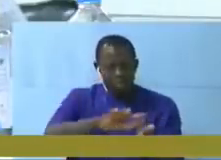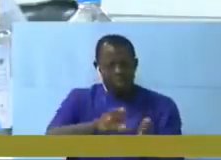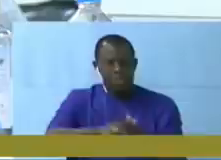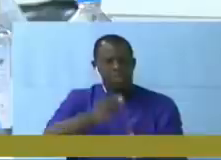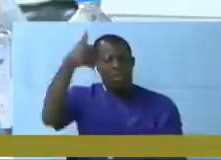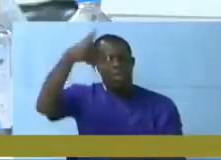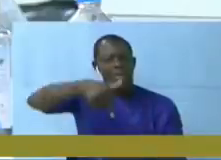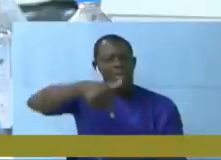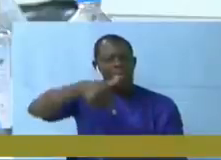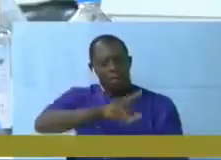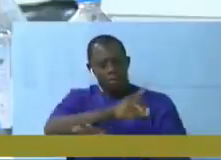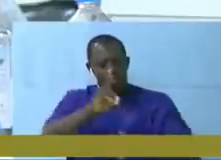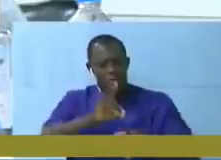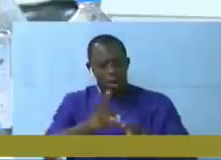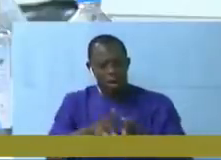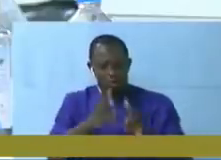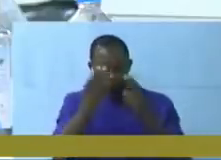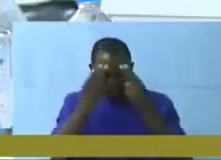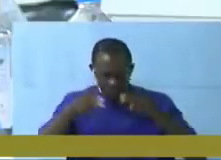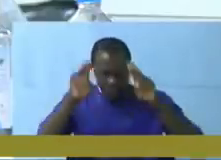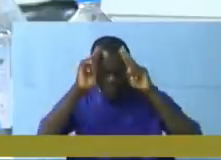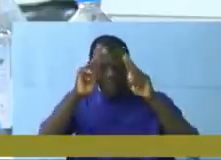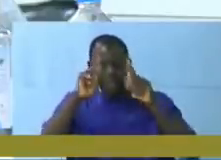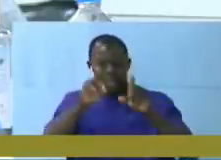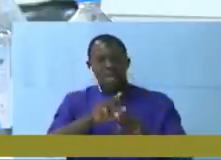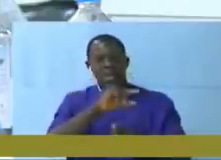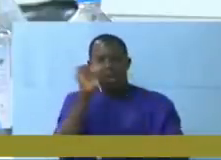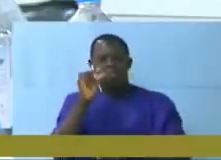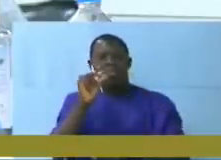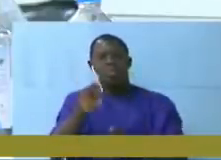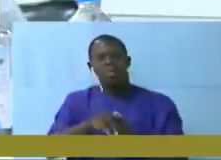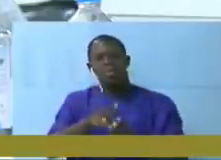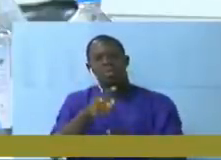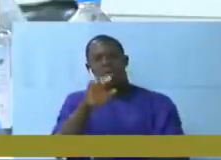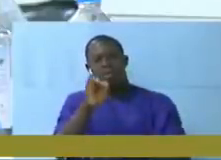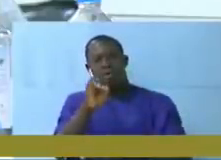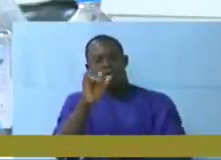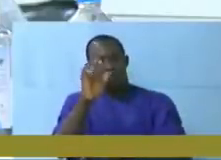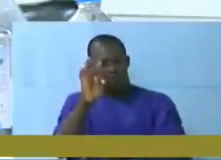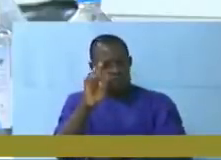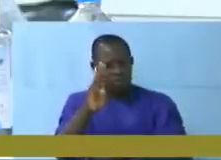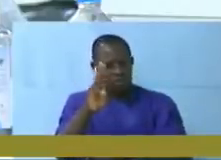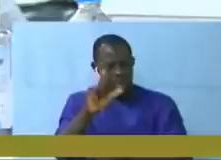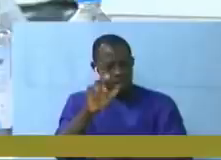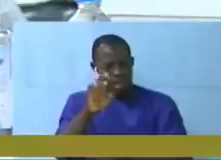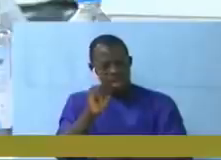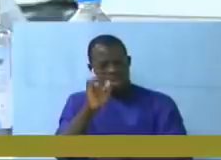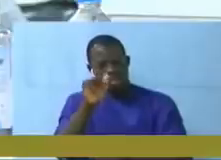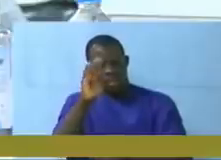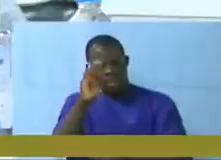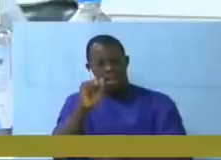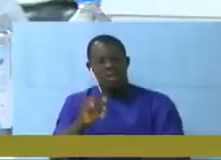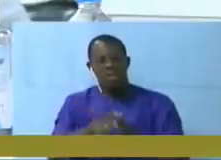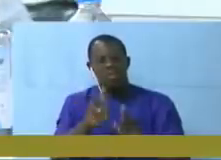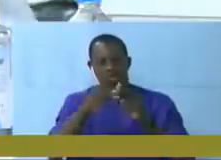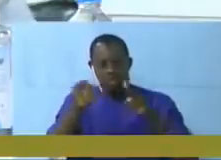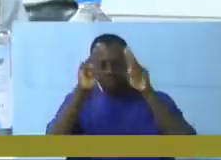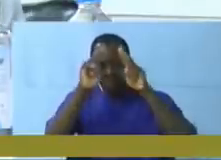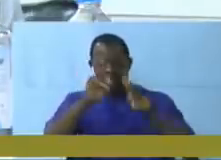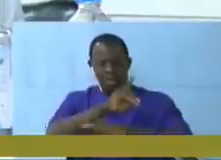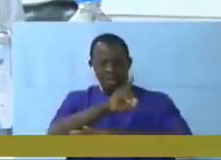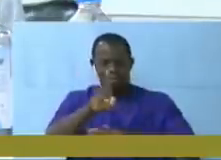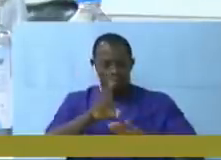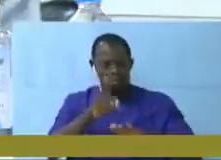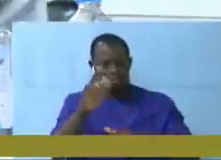bu mag bi bala lul bala may dem nak Nigeria pour def nak suma maqamam jang ci di LLB ci rewi